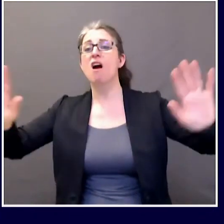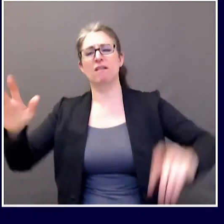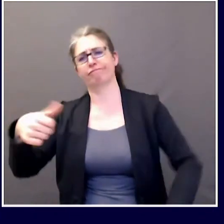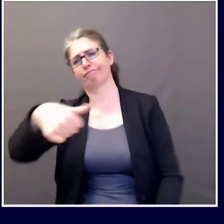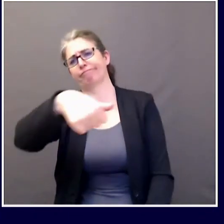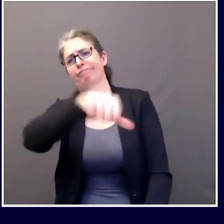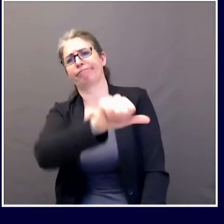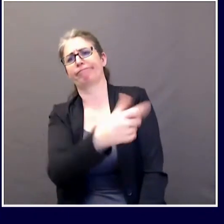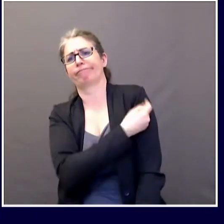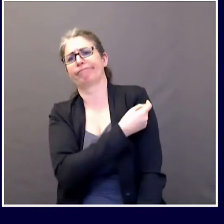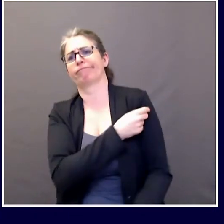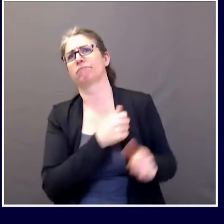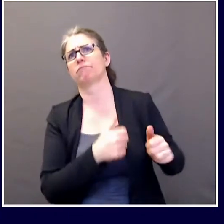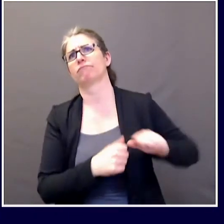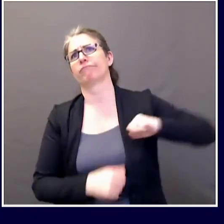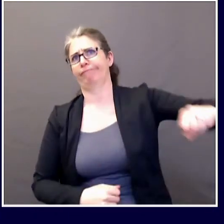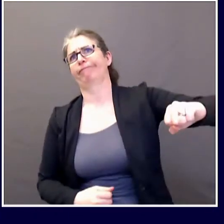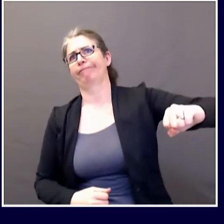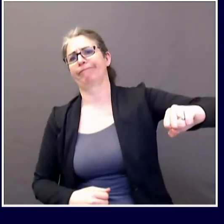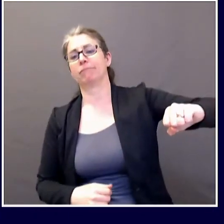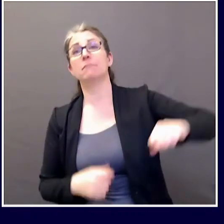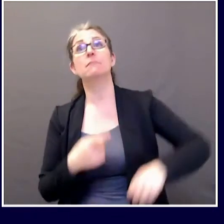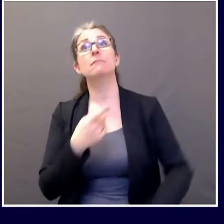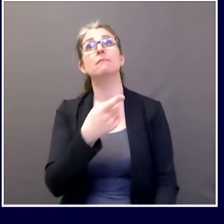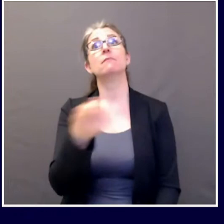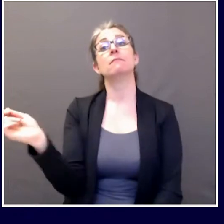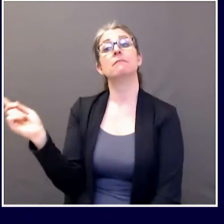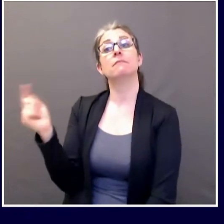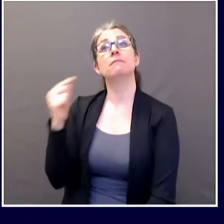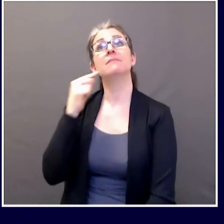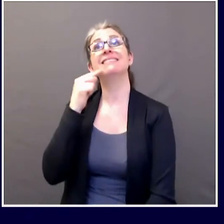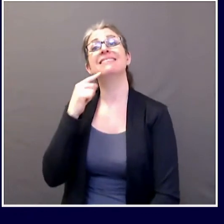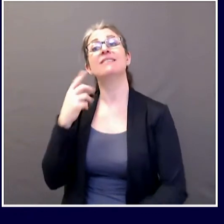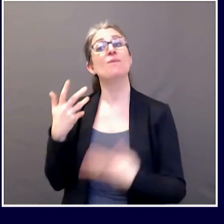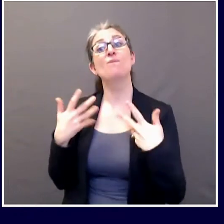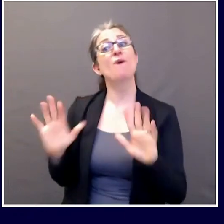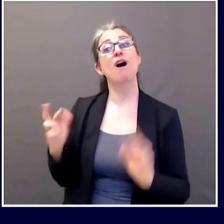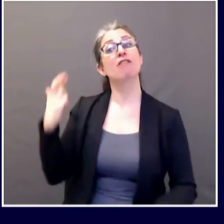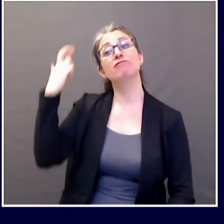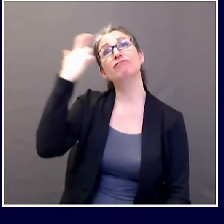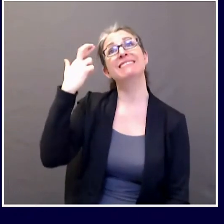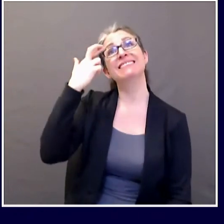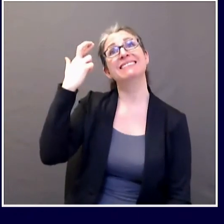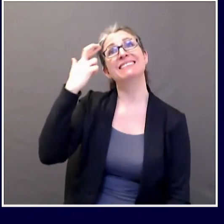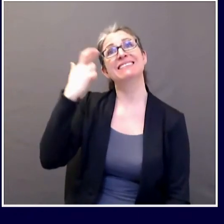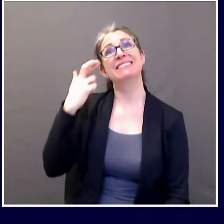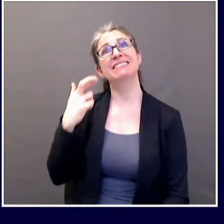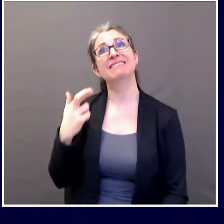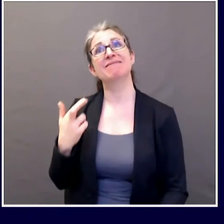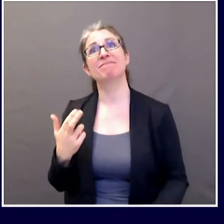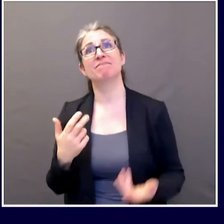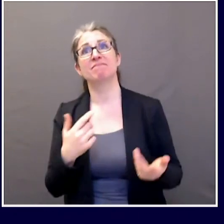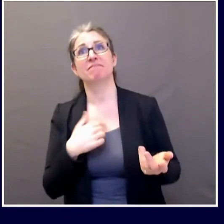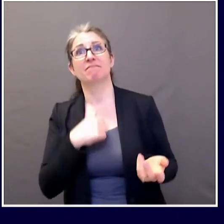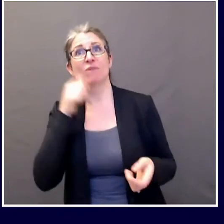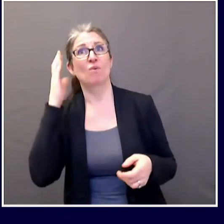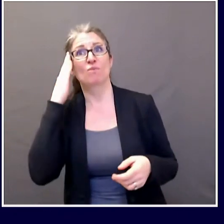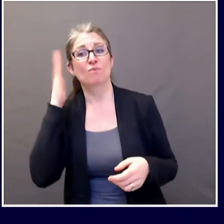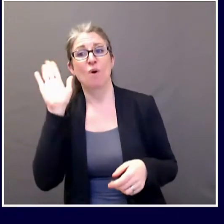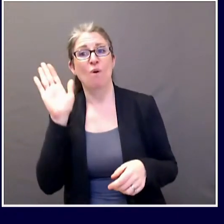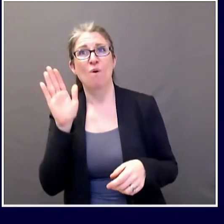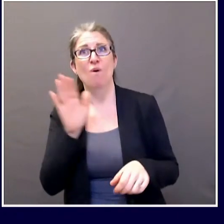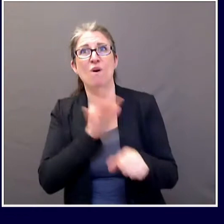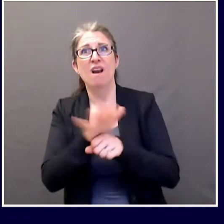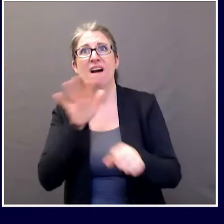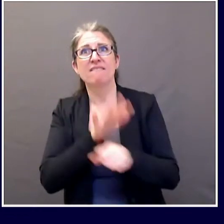because of what they consider to be a lack of information available. What would you say to those people who are making that choice? Well, I think what I would